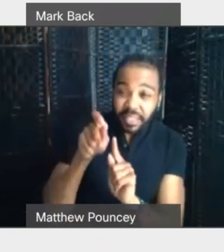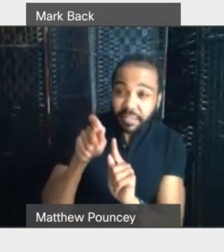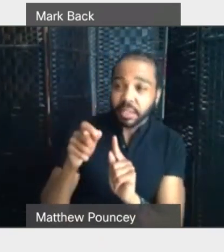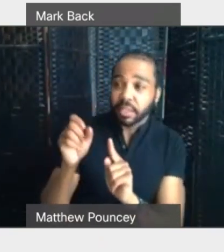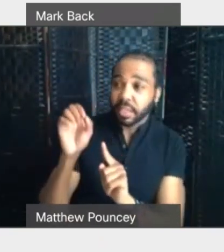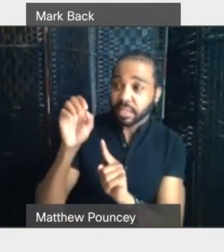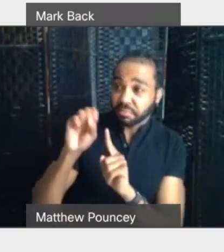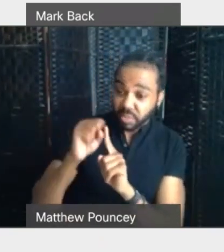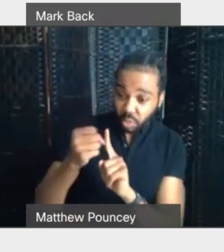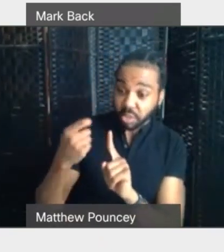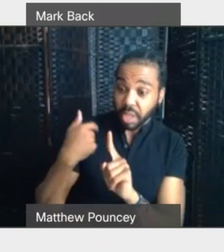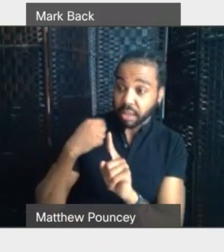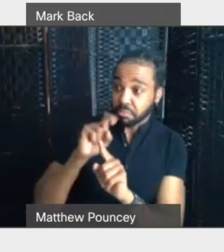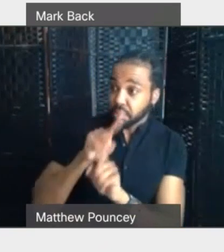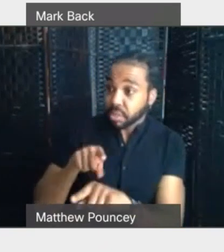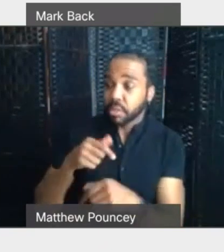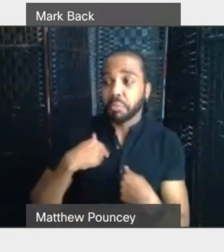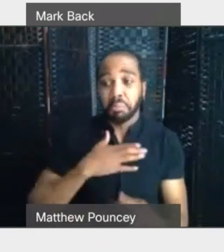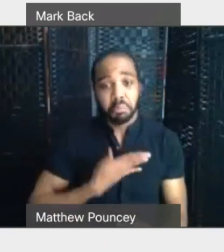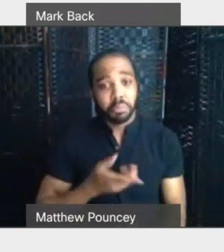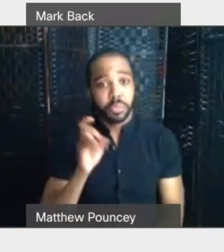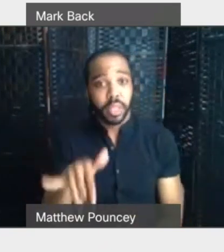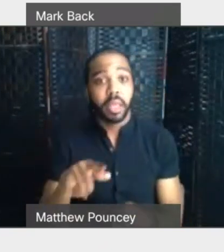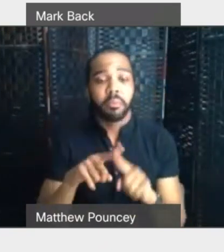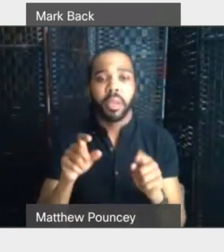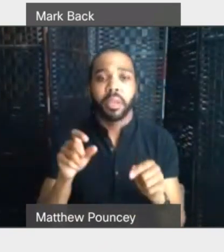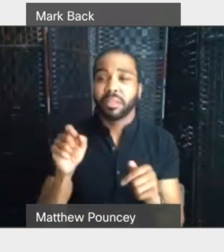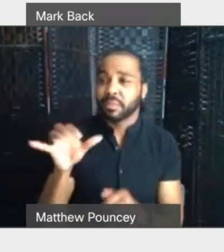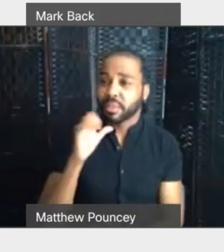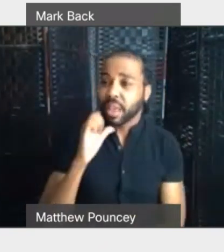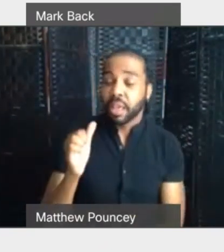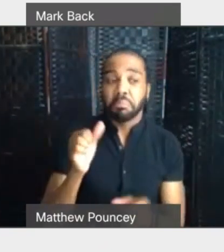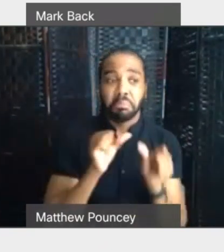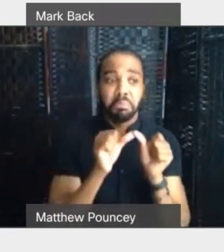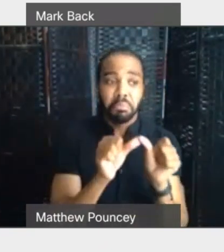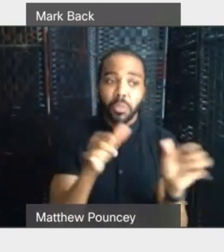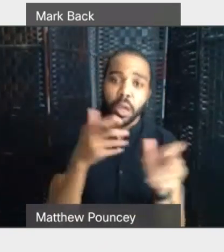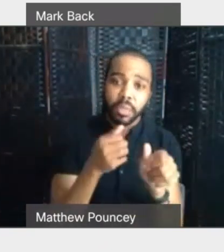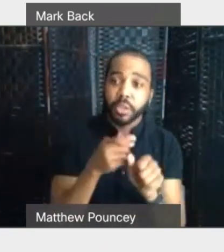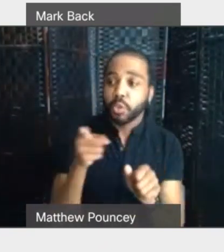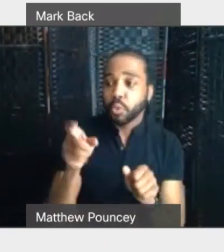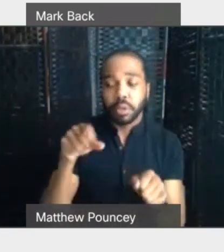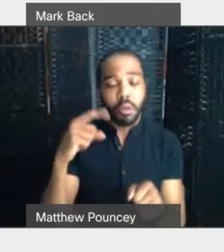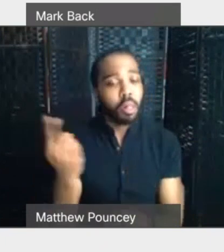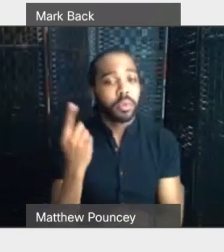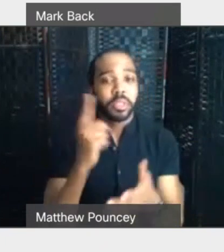can answer, I'm happy to do that. But otherwise, we're continuing to update, and you can always go